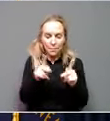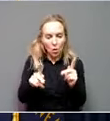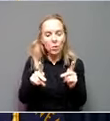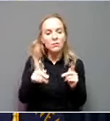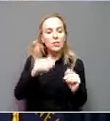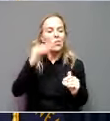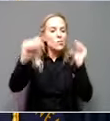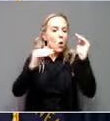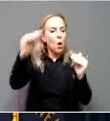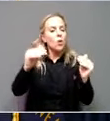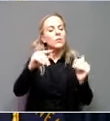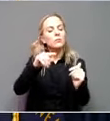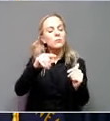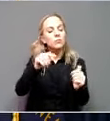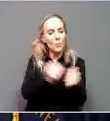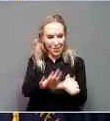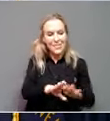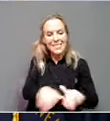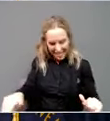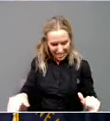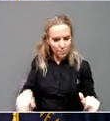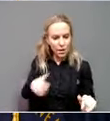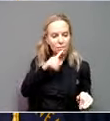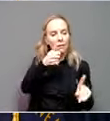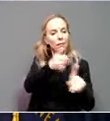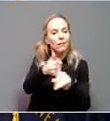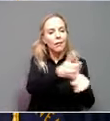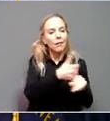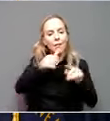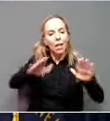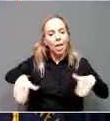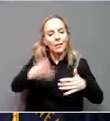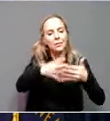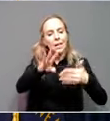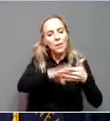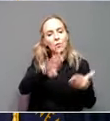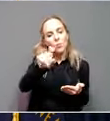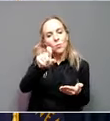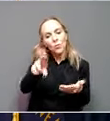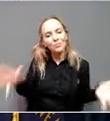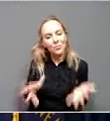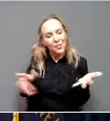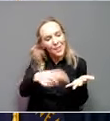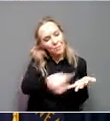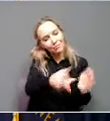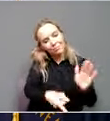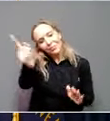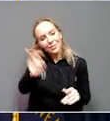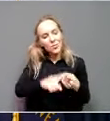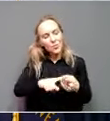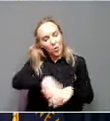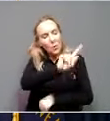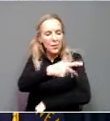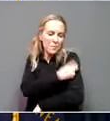hadn't scheduled it yet. So over the weekend, and I love this, it's been a while since we've had some numbers like this,